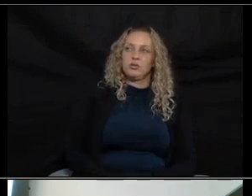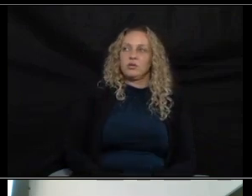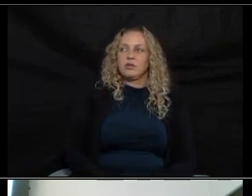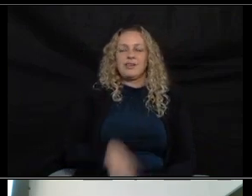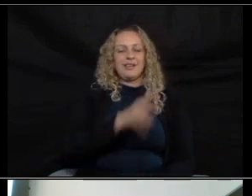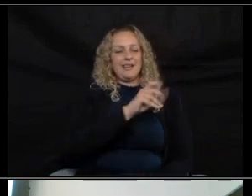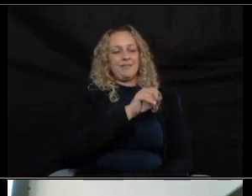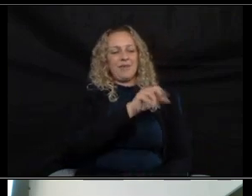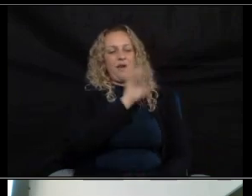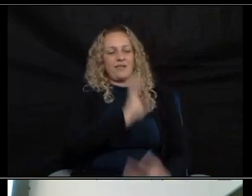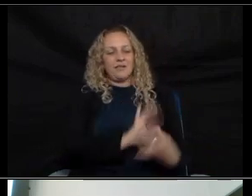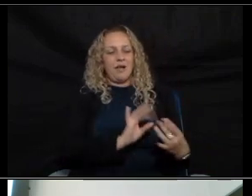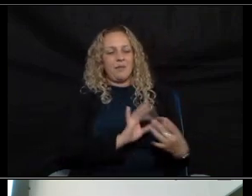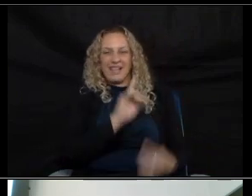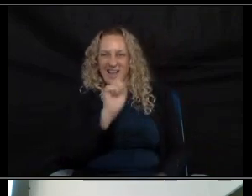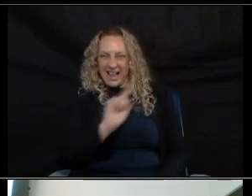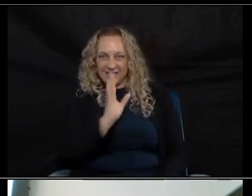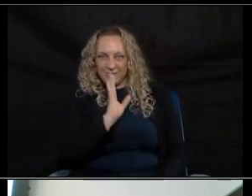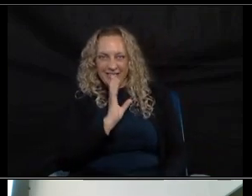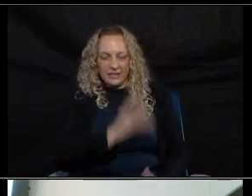Mayor, I have some comments. Okay.